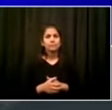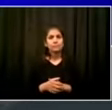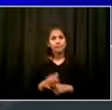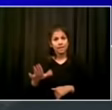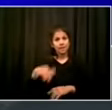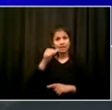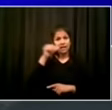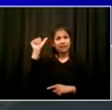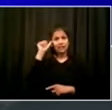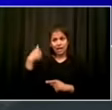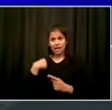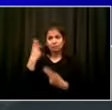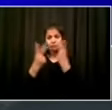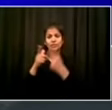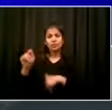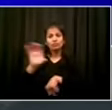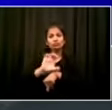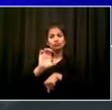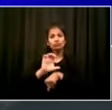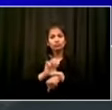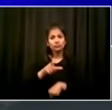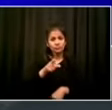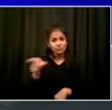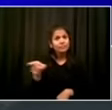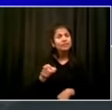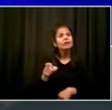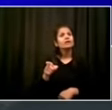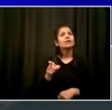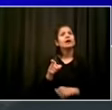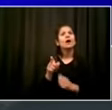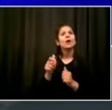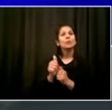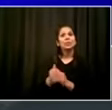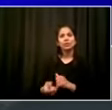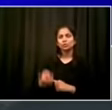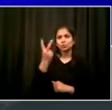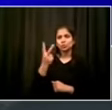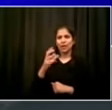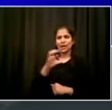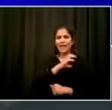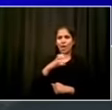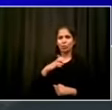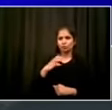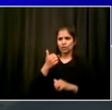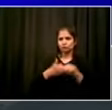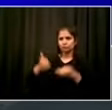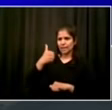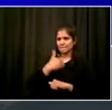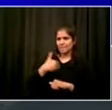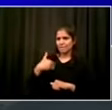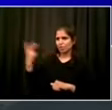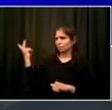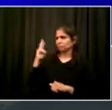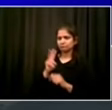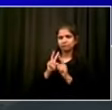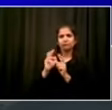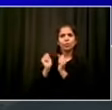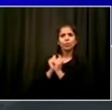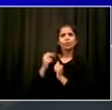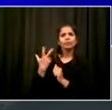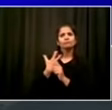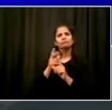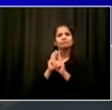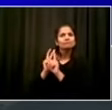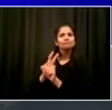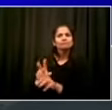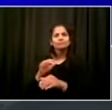Asian caucus has called repeatedly for reconsideration of priorities. Now we're about to go into a budget process over the next few weeks to make the final decisions on